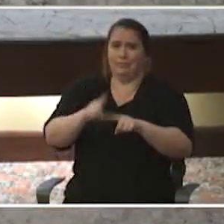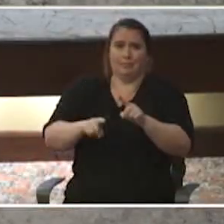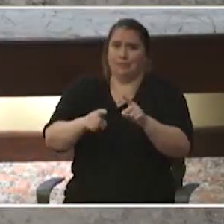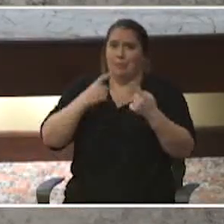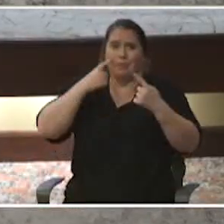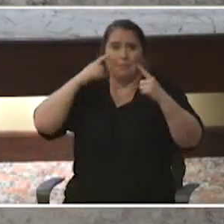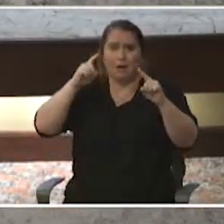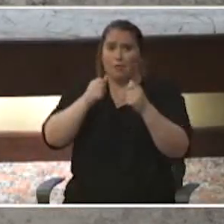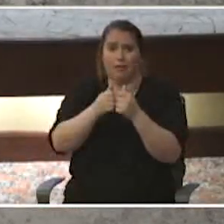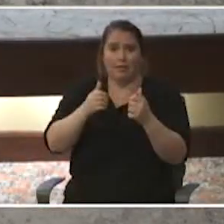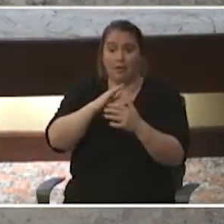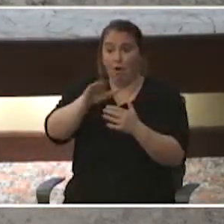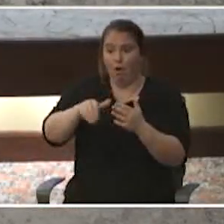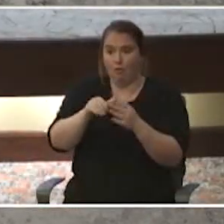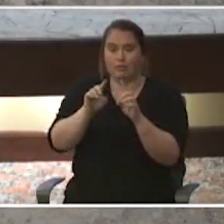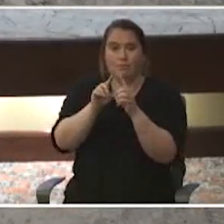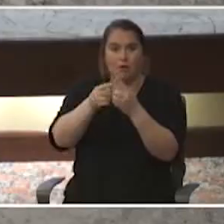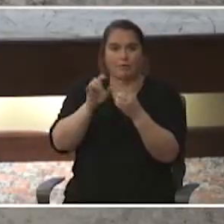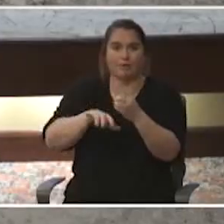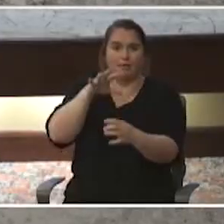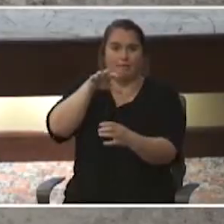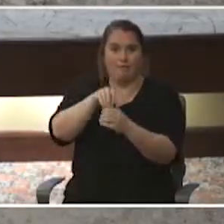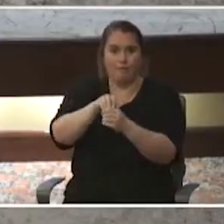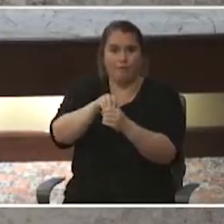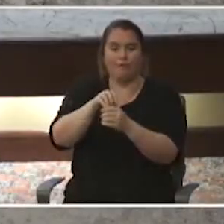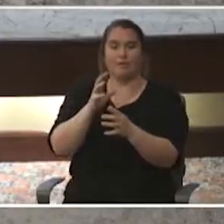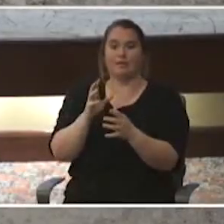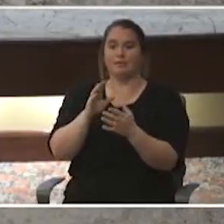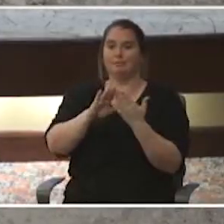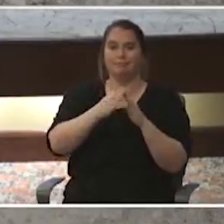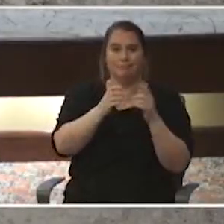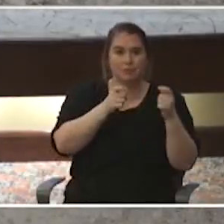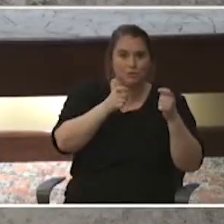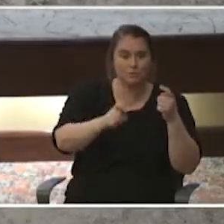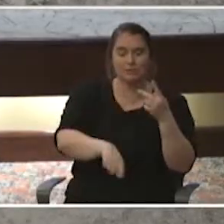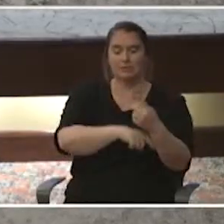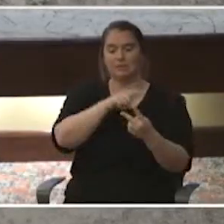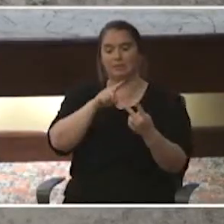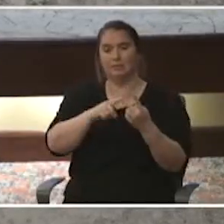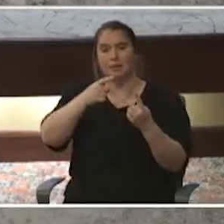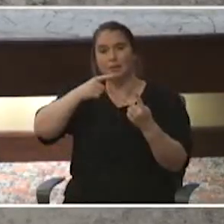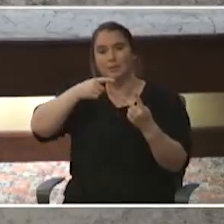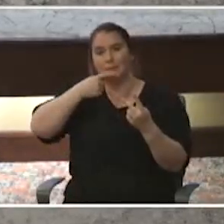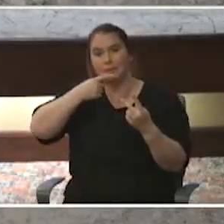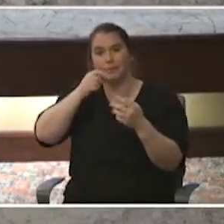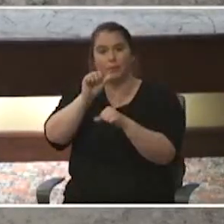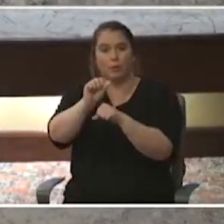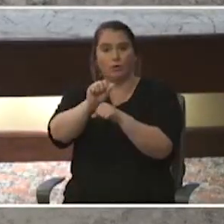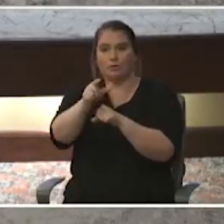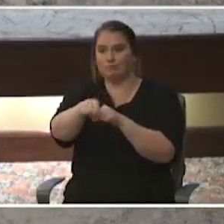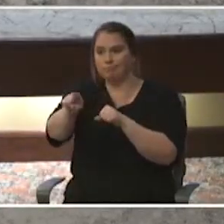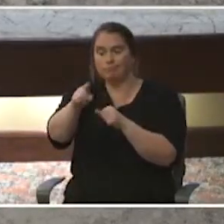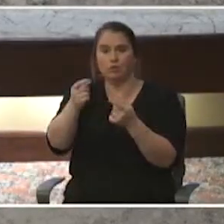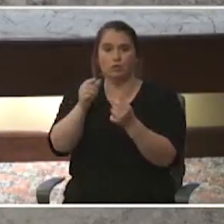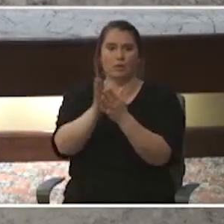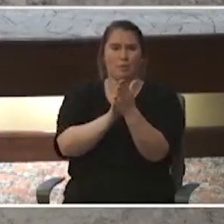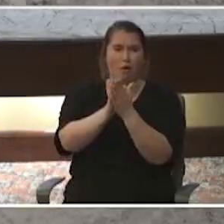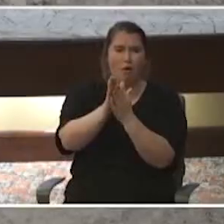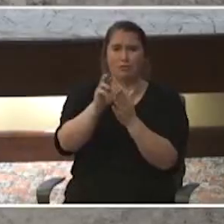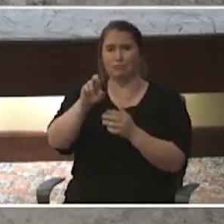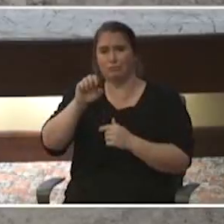of the departments that were involved, from our city management to our public works, parks